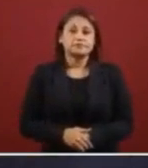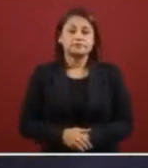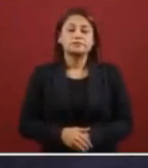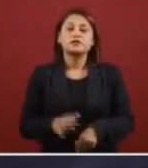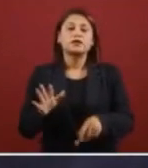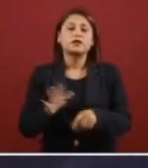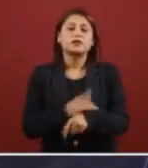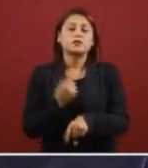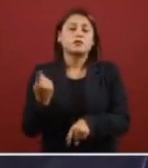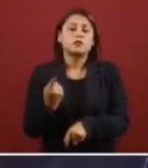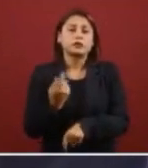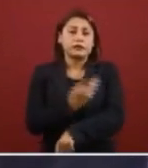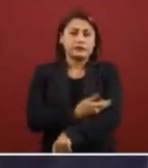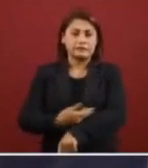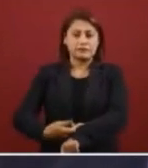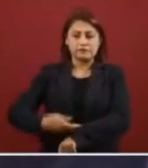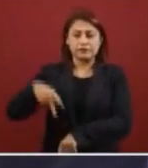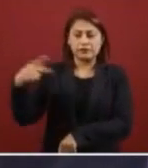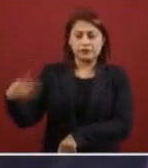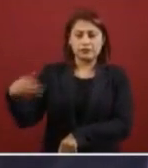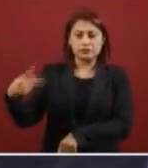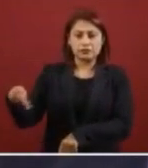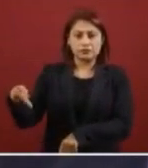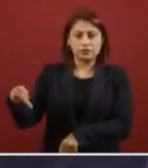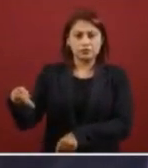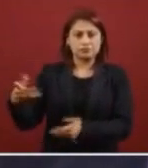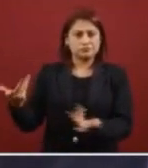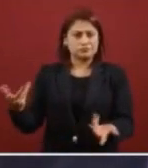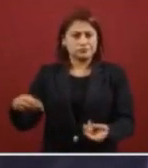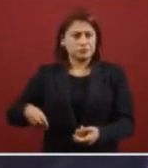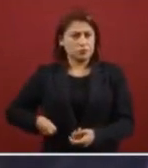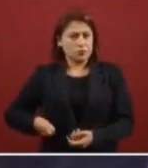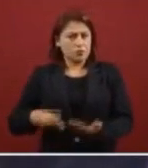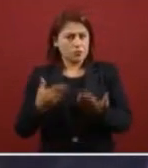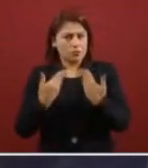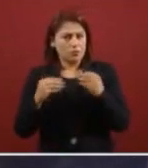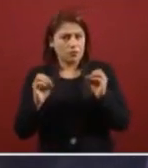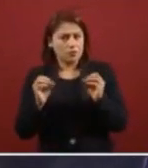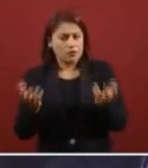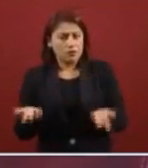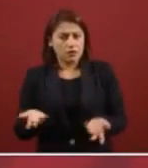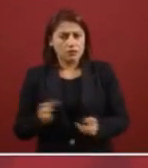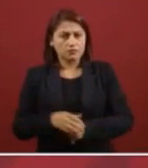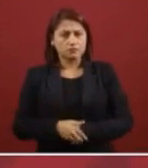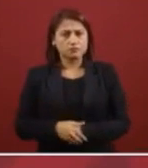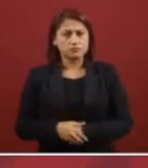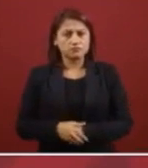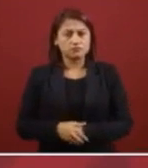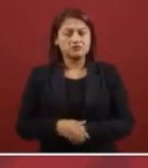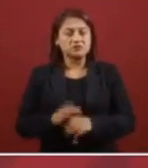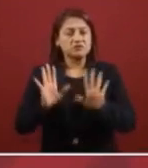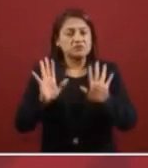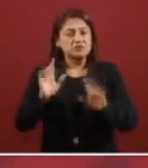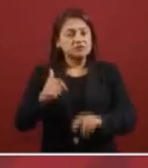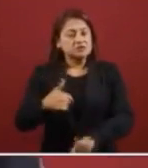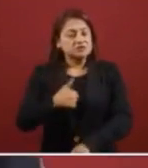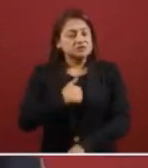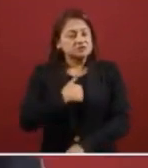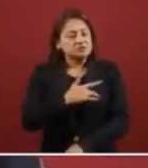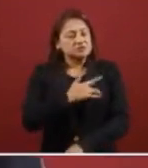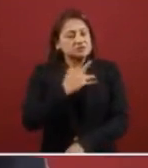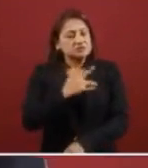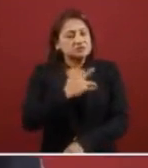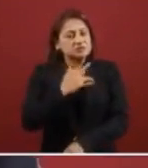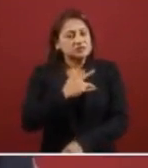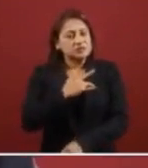¿qué culpa tienen ellos? What fault is it of theirs? Yo creo que no debemos de meternos. I think we should not get